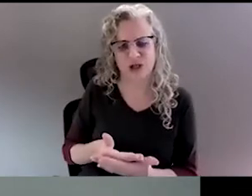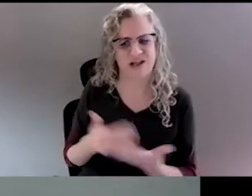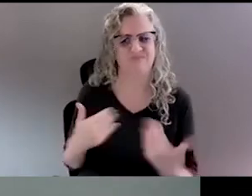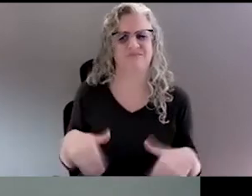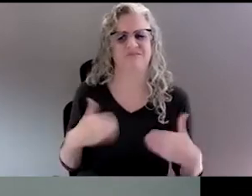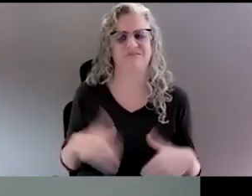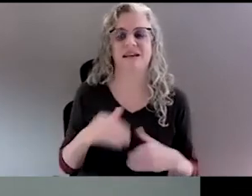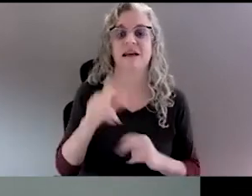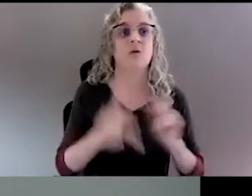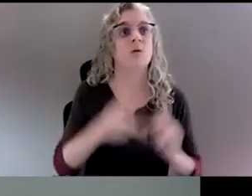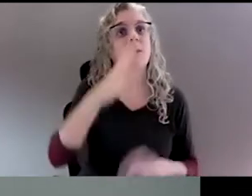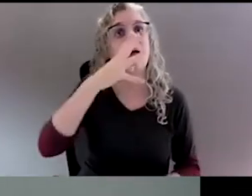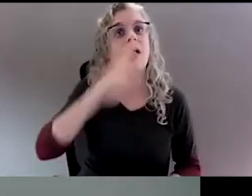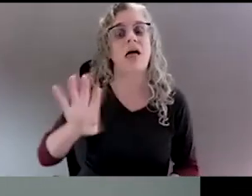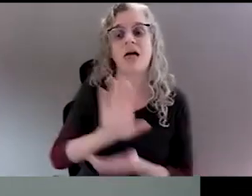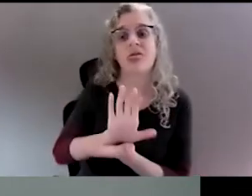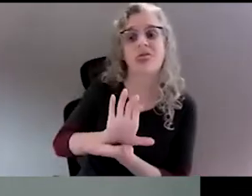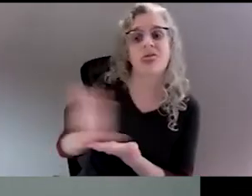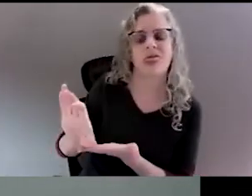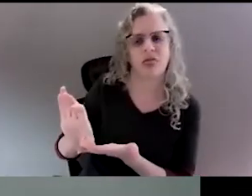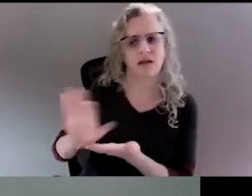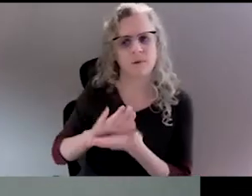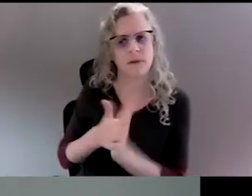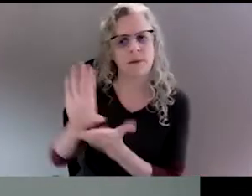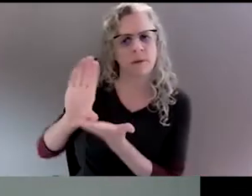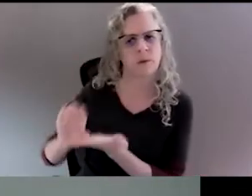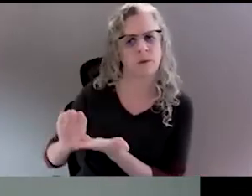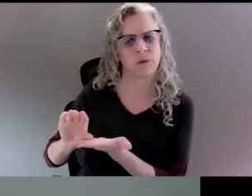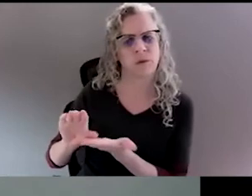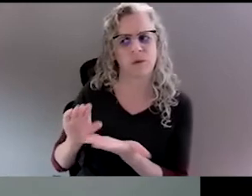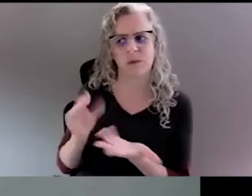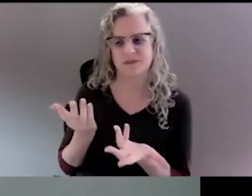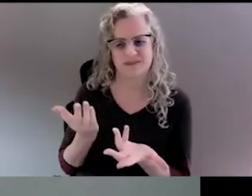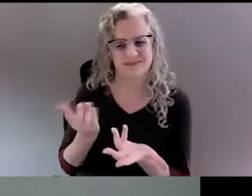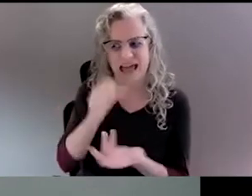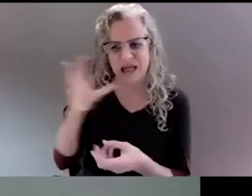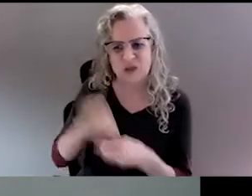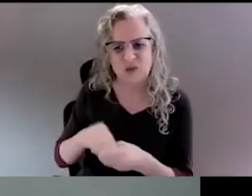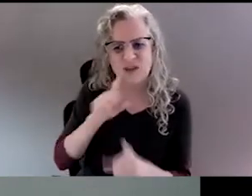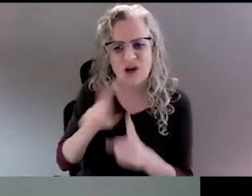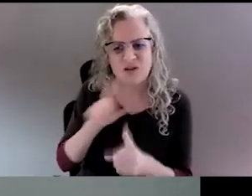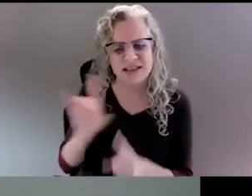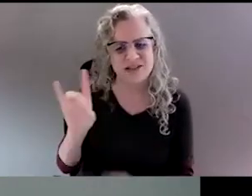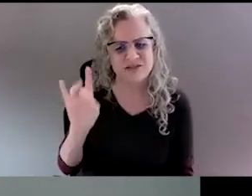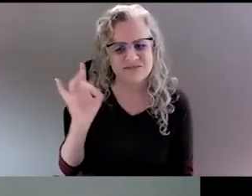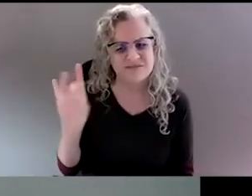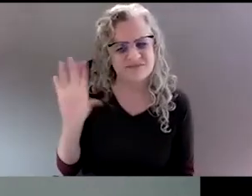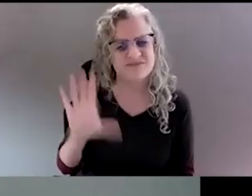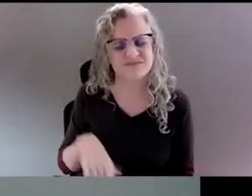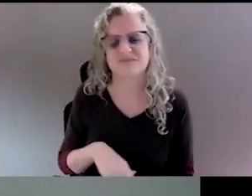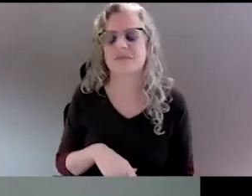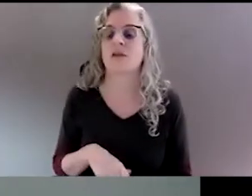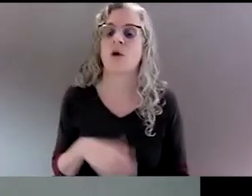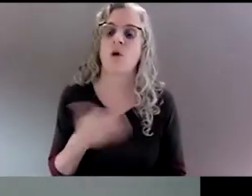in a conversation about herself. So that has always been an inequity